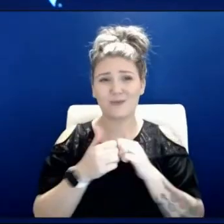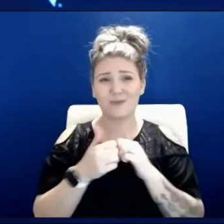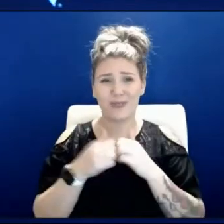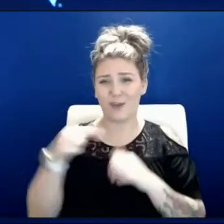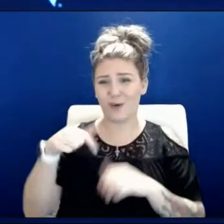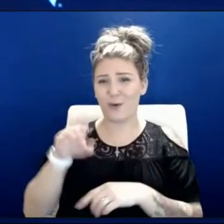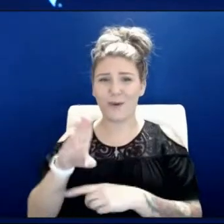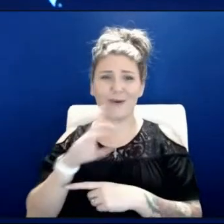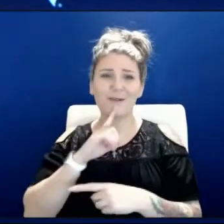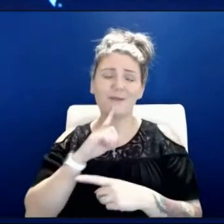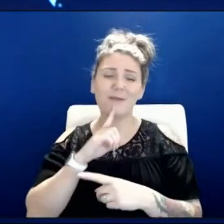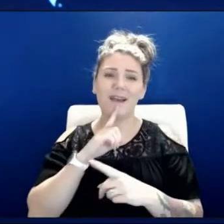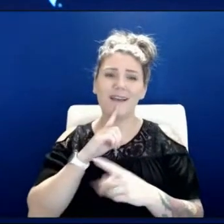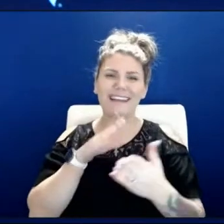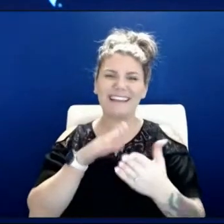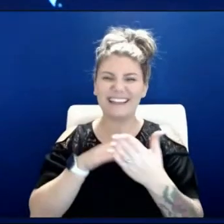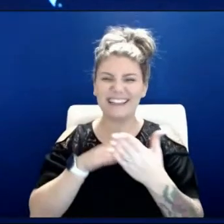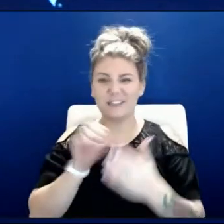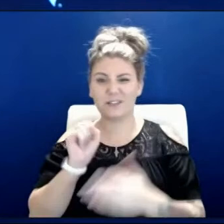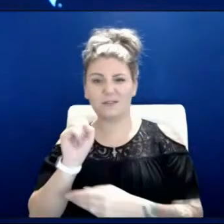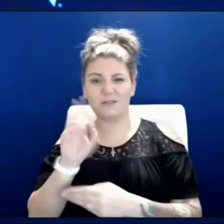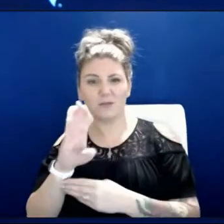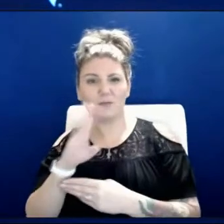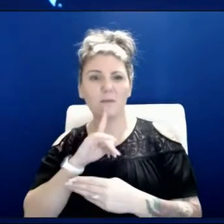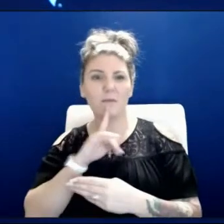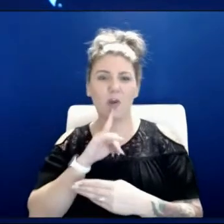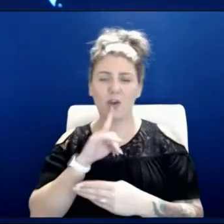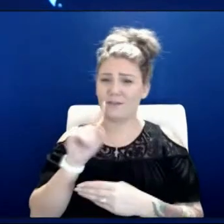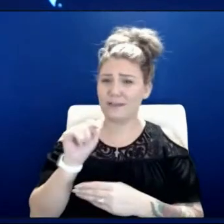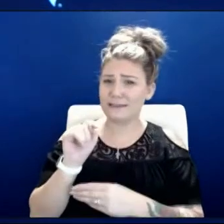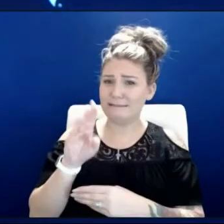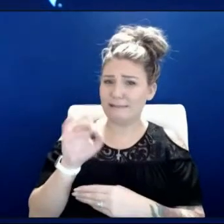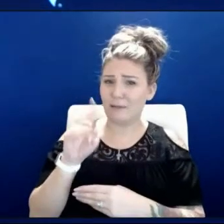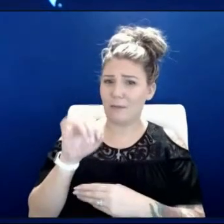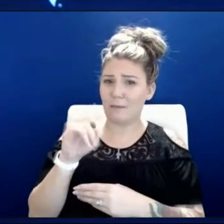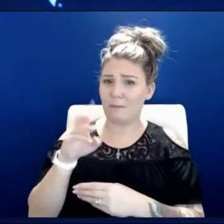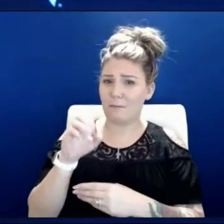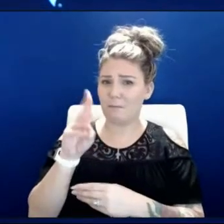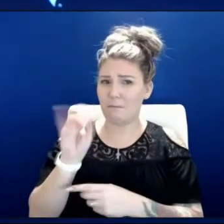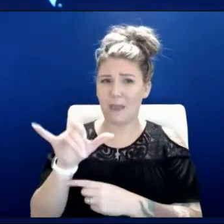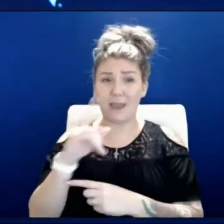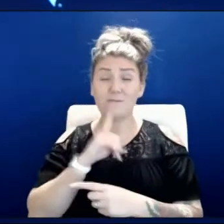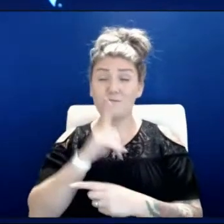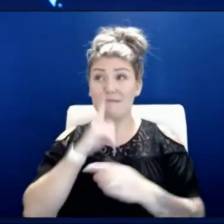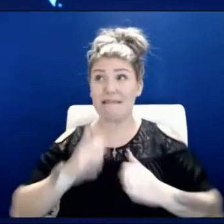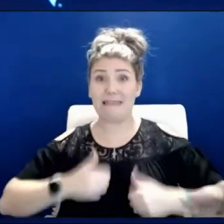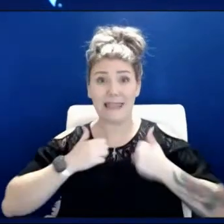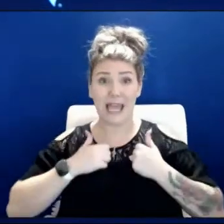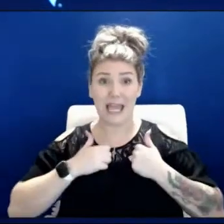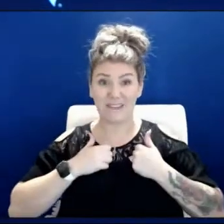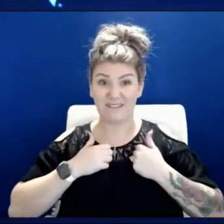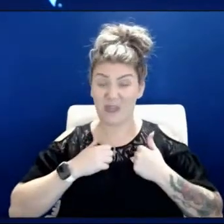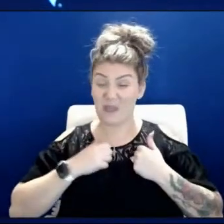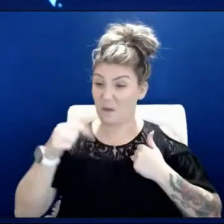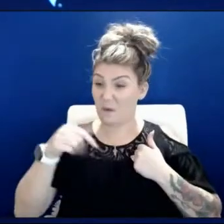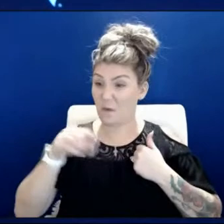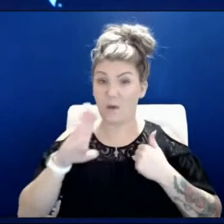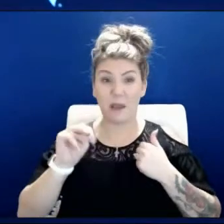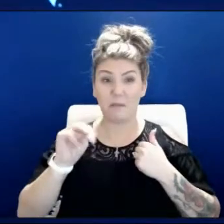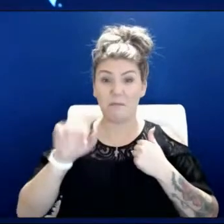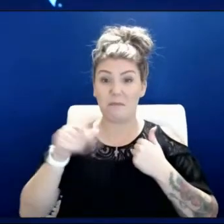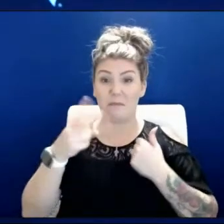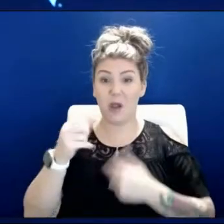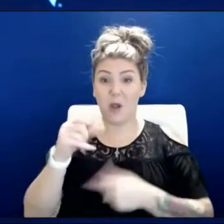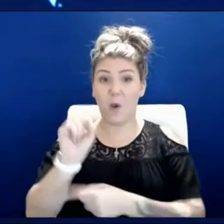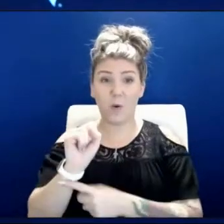Tampa Bay when the offensive line was struggling. The reality is Mahomes can't do it by himself. The truth is it takes a team. Medicine is a